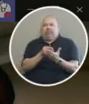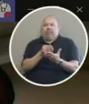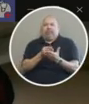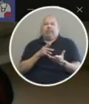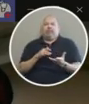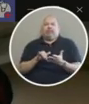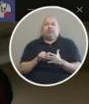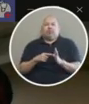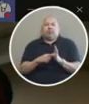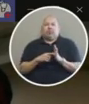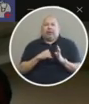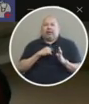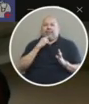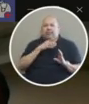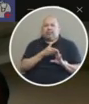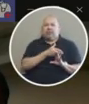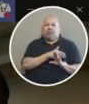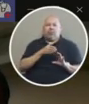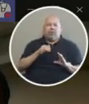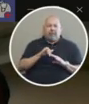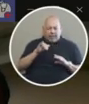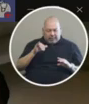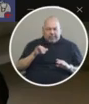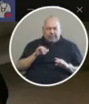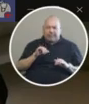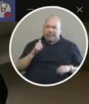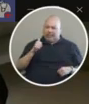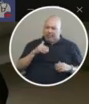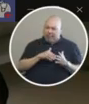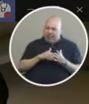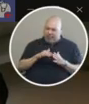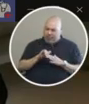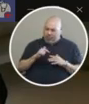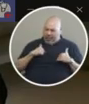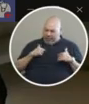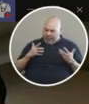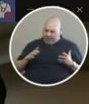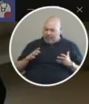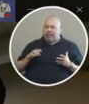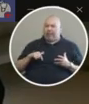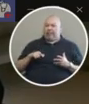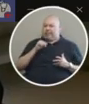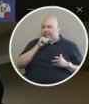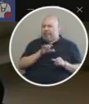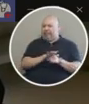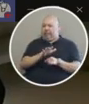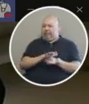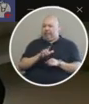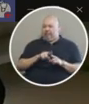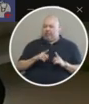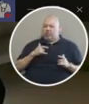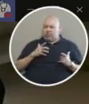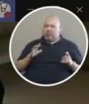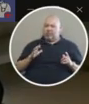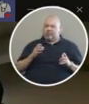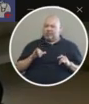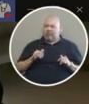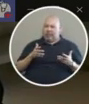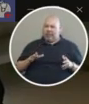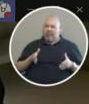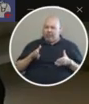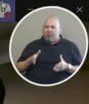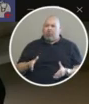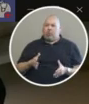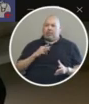required. I mean, I've stated publicly the 10 million that we have dedicated annually is still not enough. There's still a lot of roads.